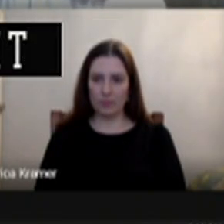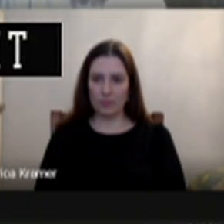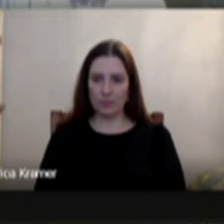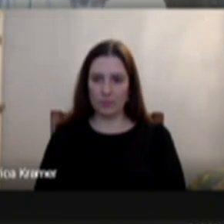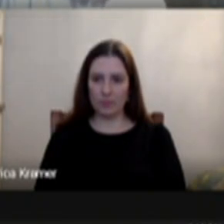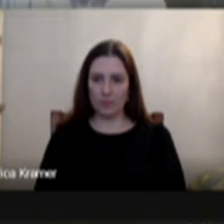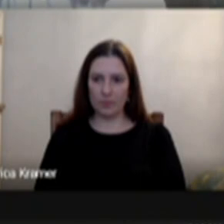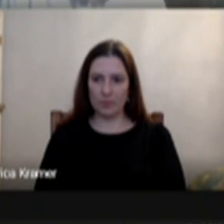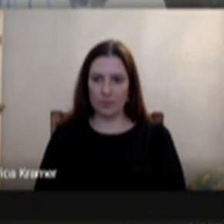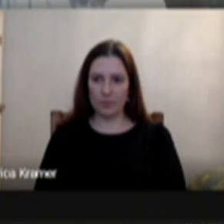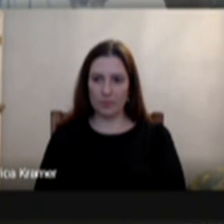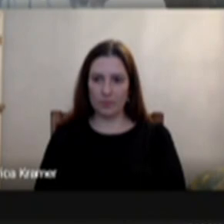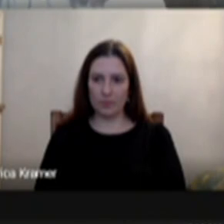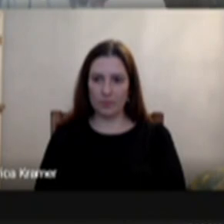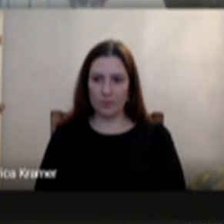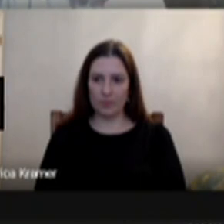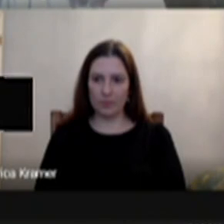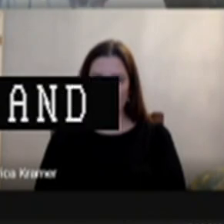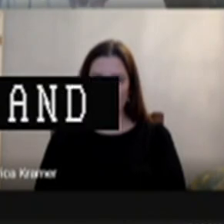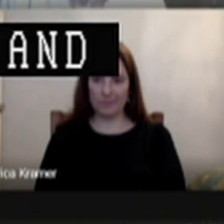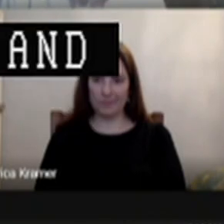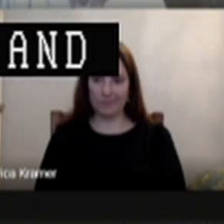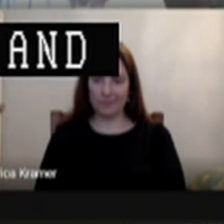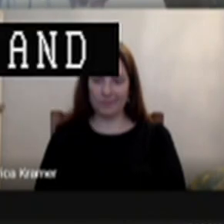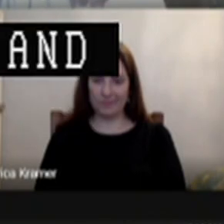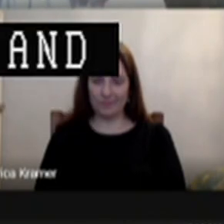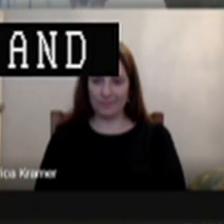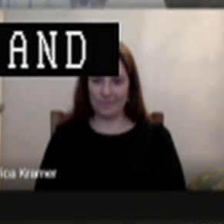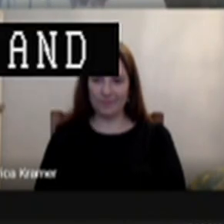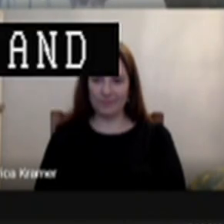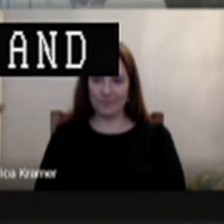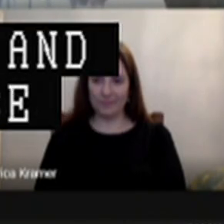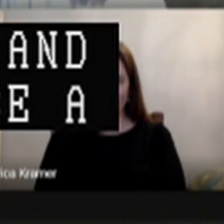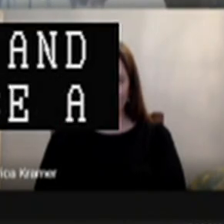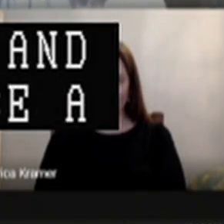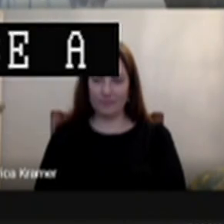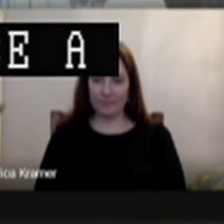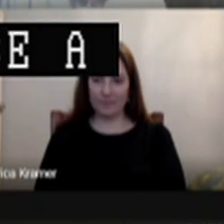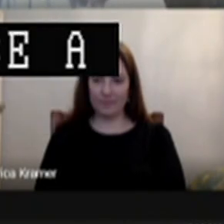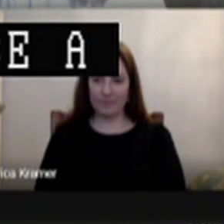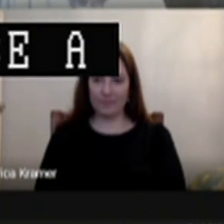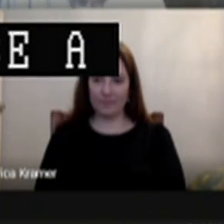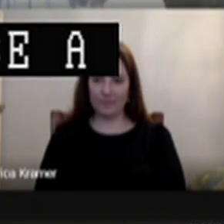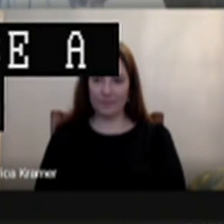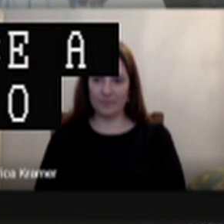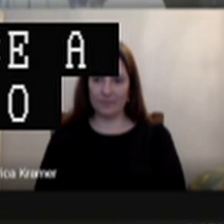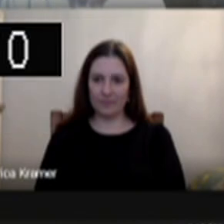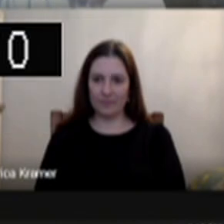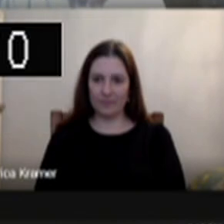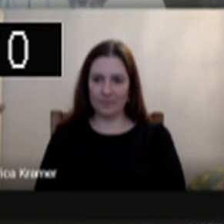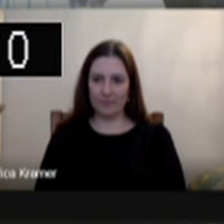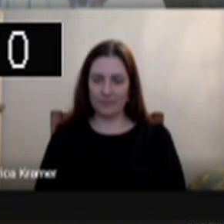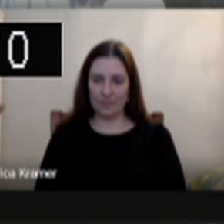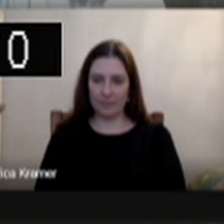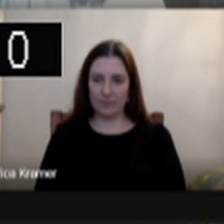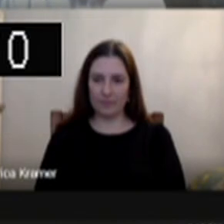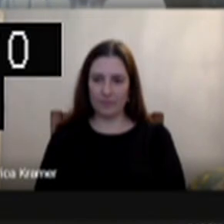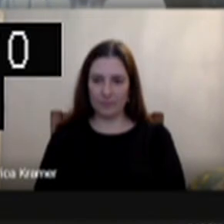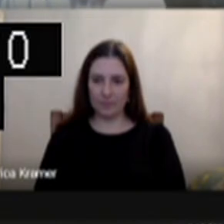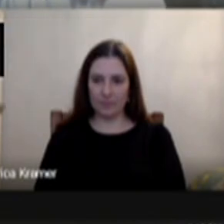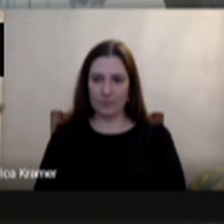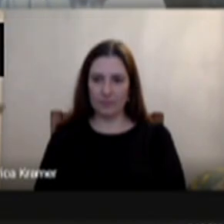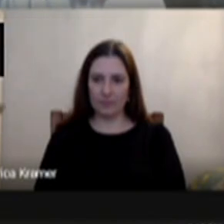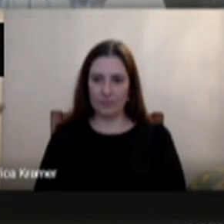and the opportunity for that to be a place where anybody can get to and really stand next to the mayor for important city